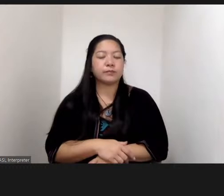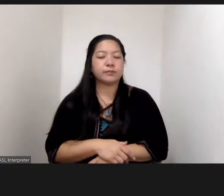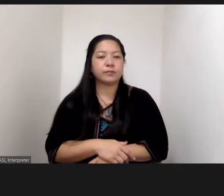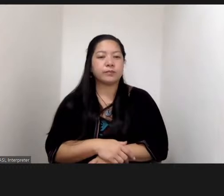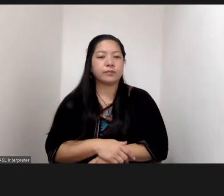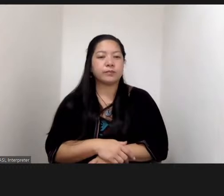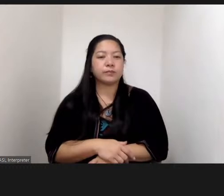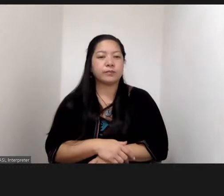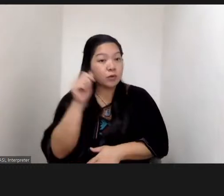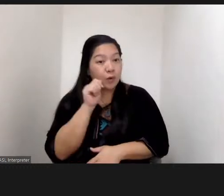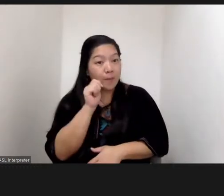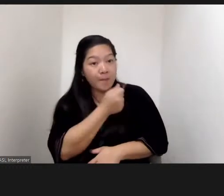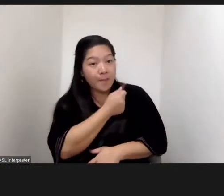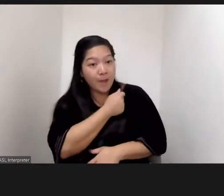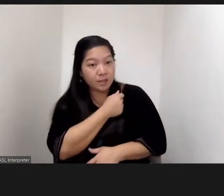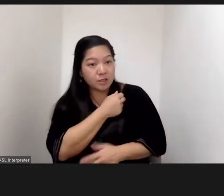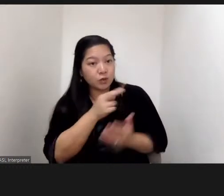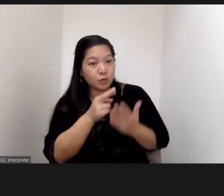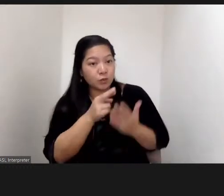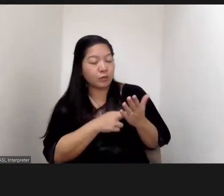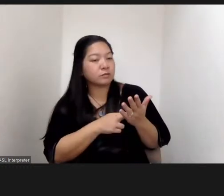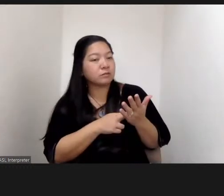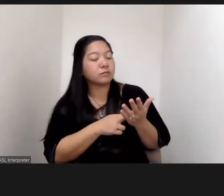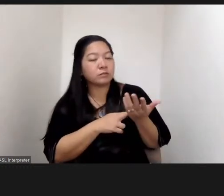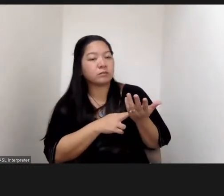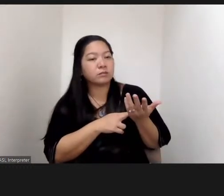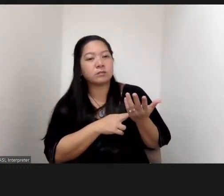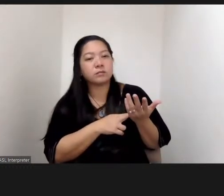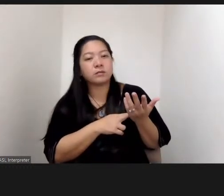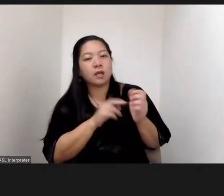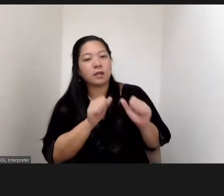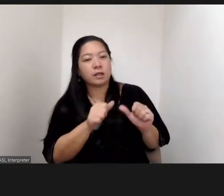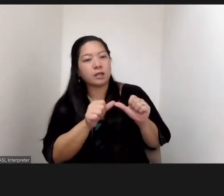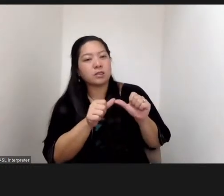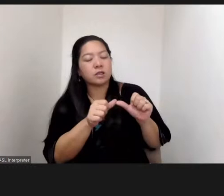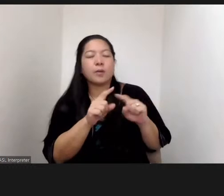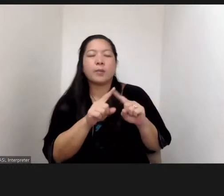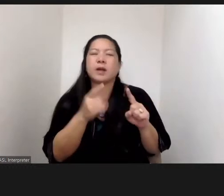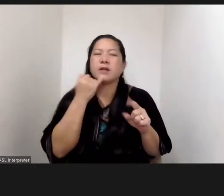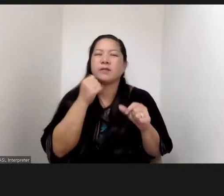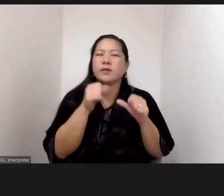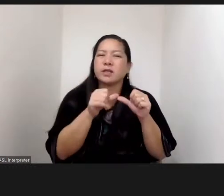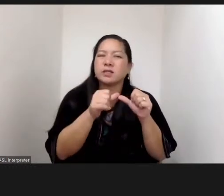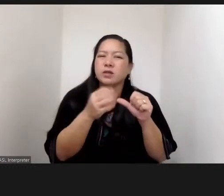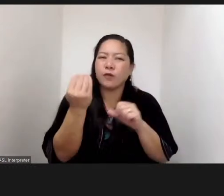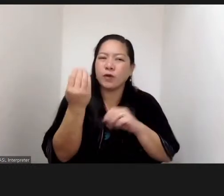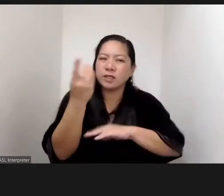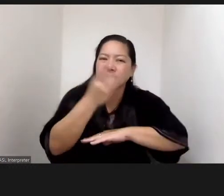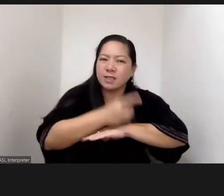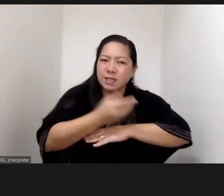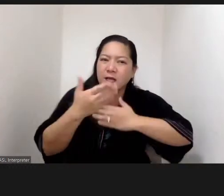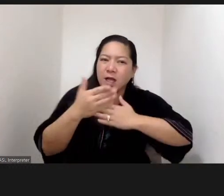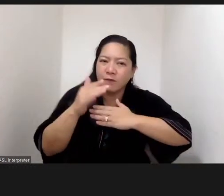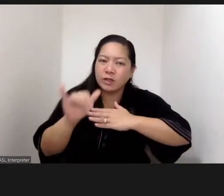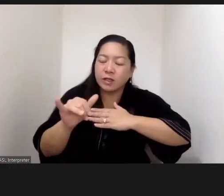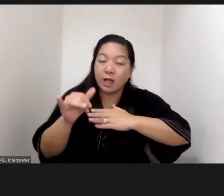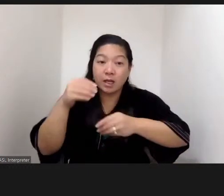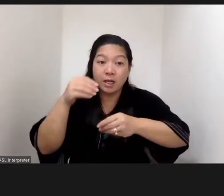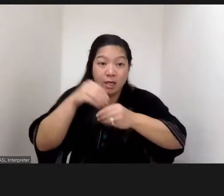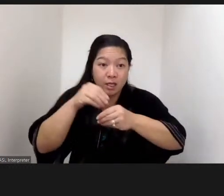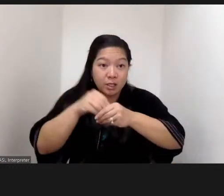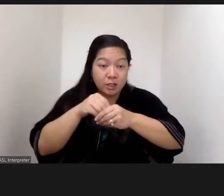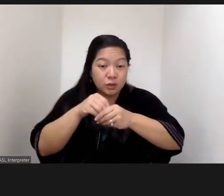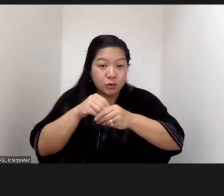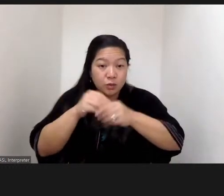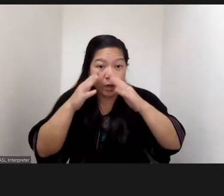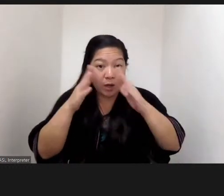lifted. If we continue in low risk, 14 days after that, indoor mask is lifted, and